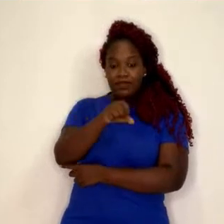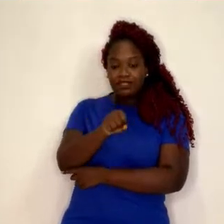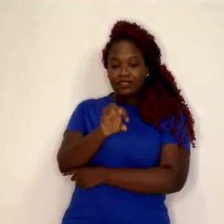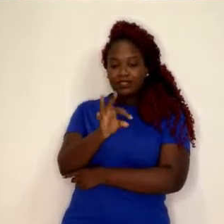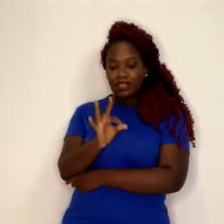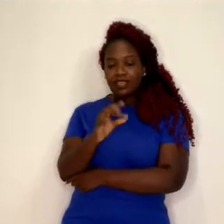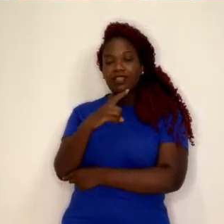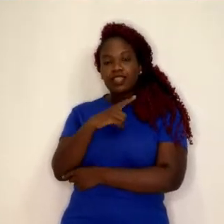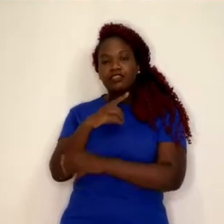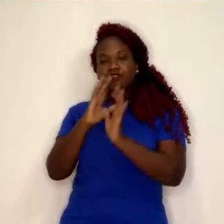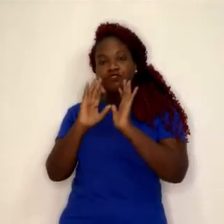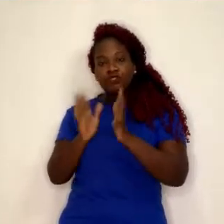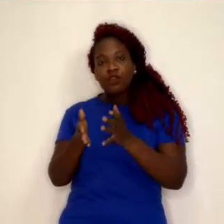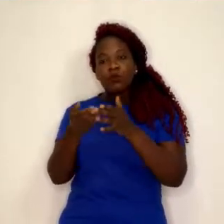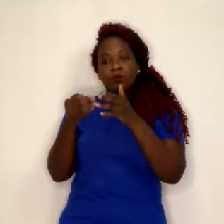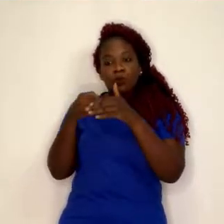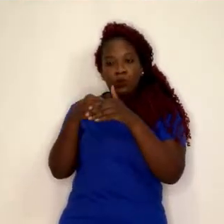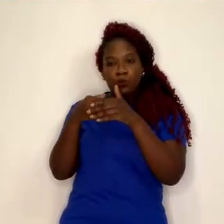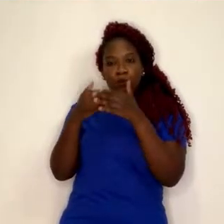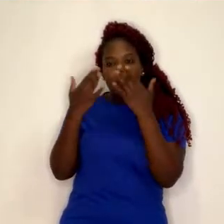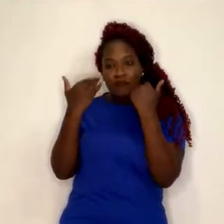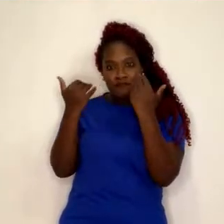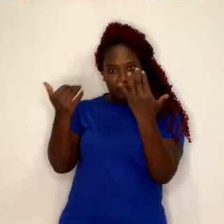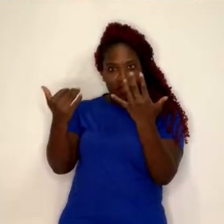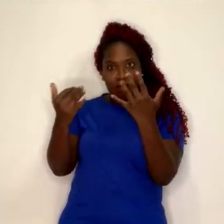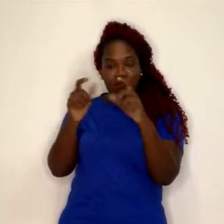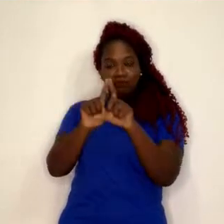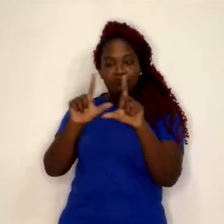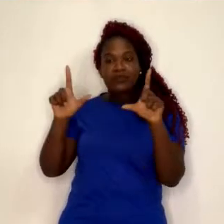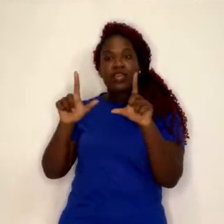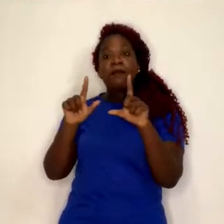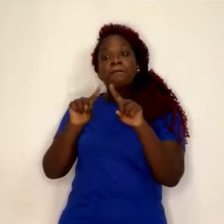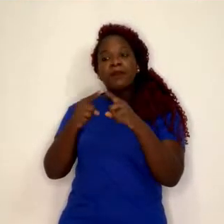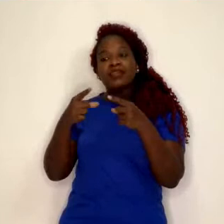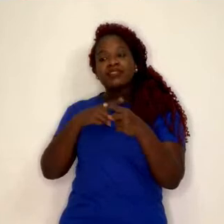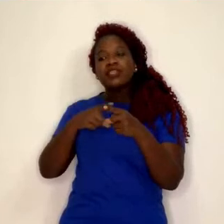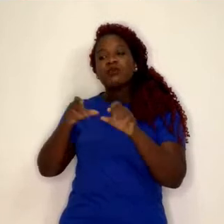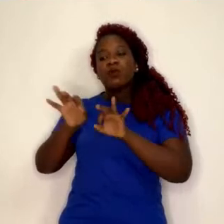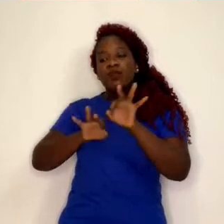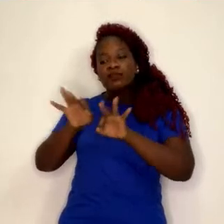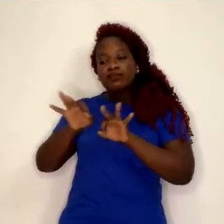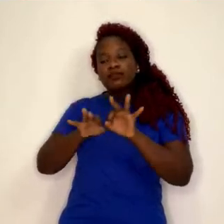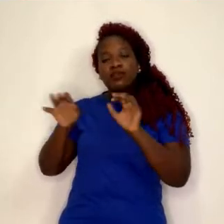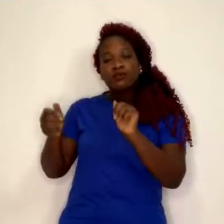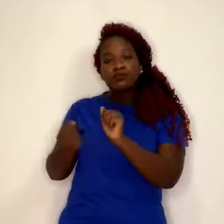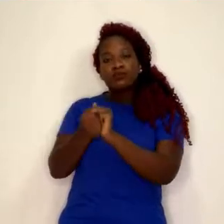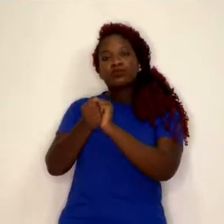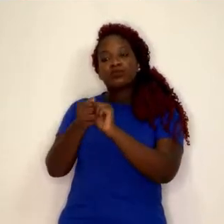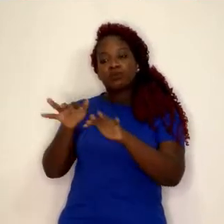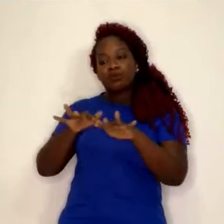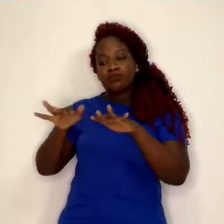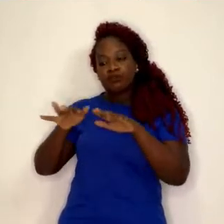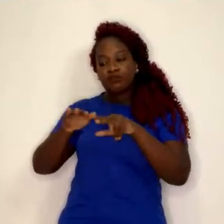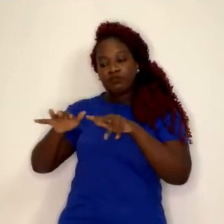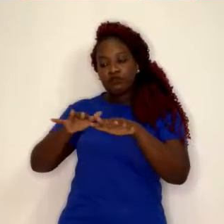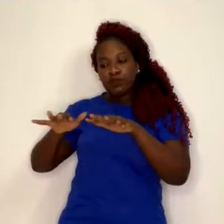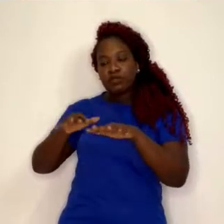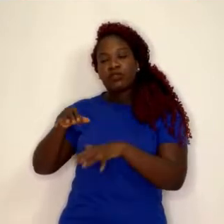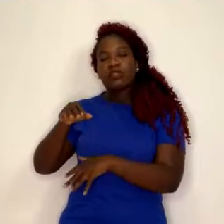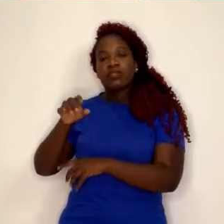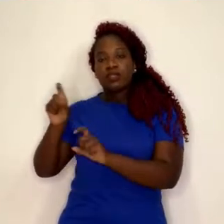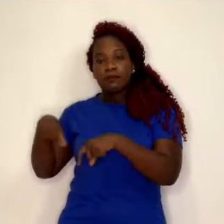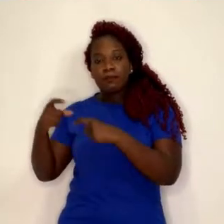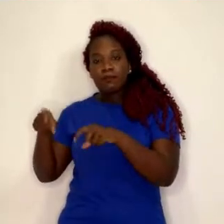necessary. MST has a practice that is well recognized, but there is an articulation of several